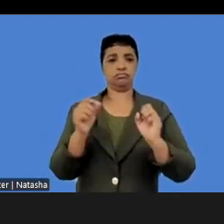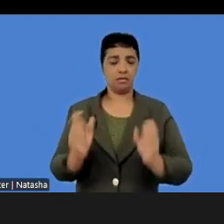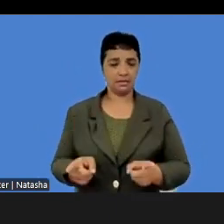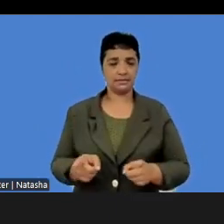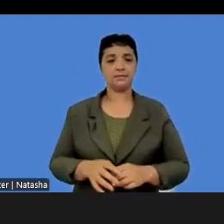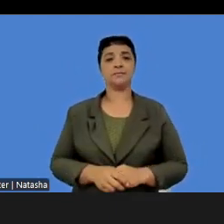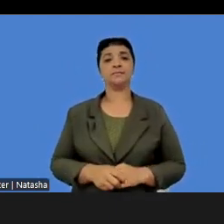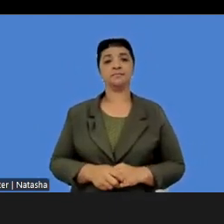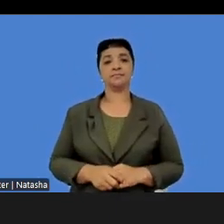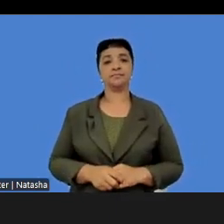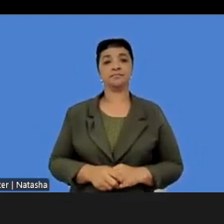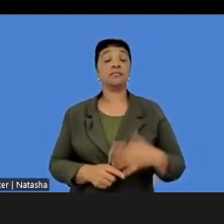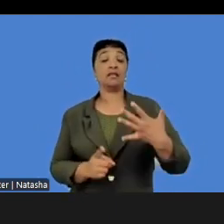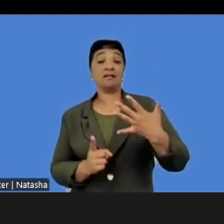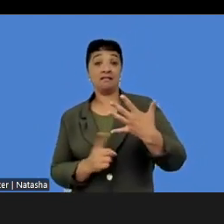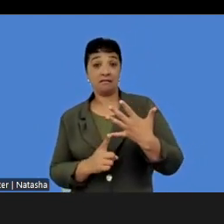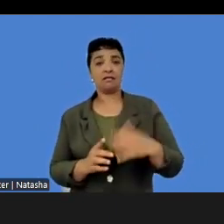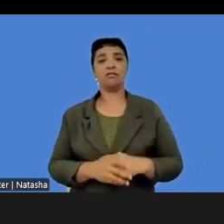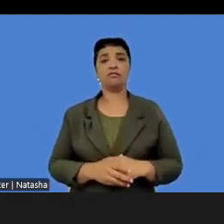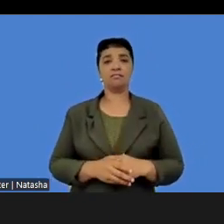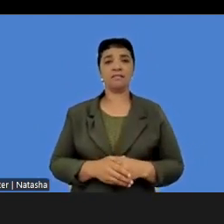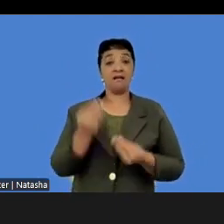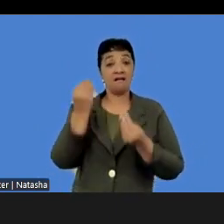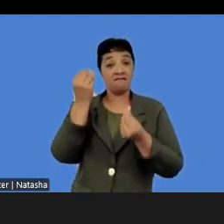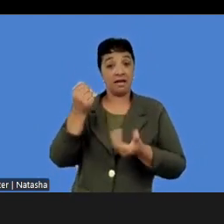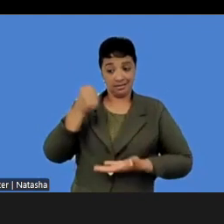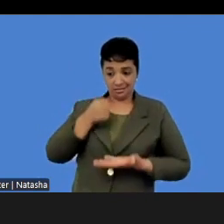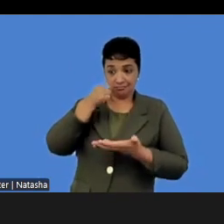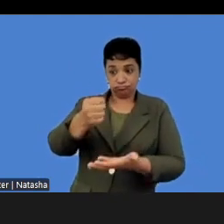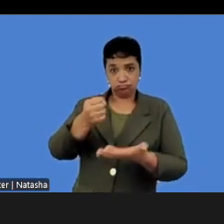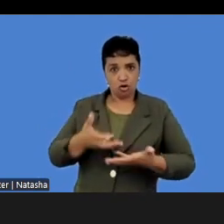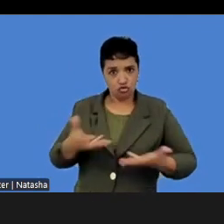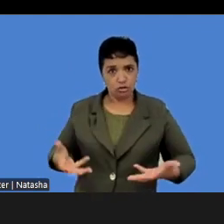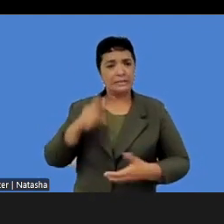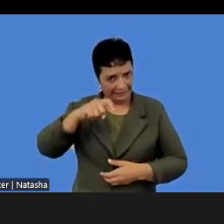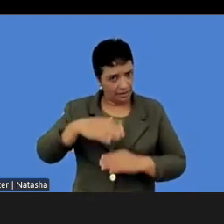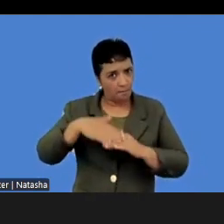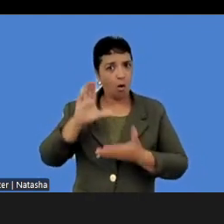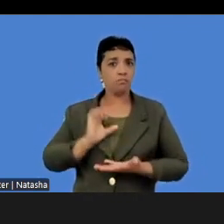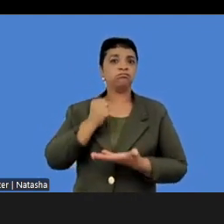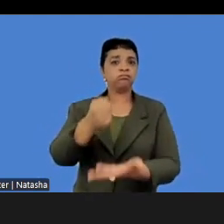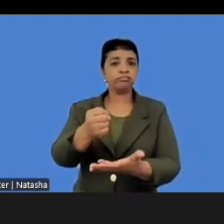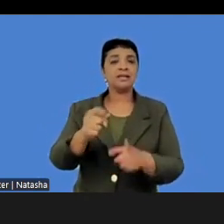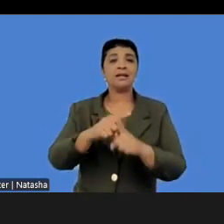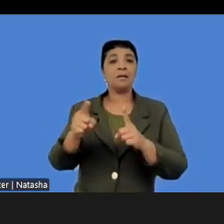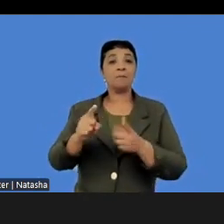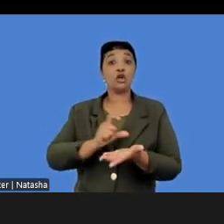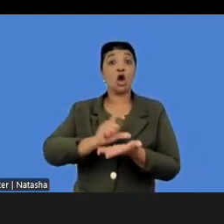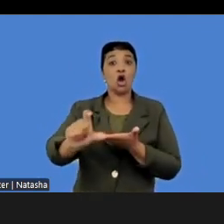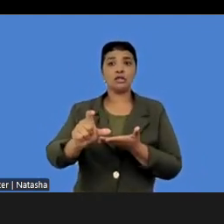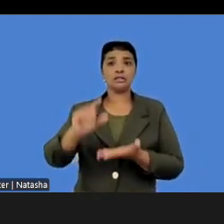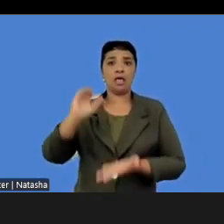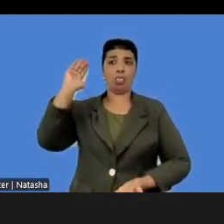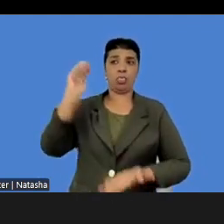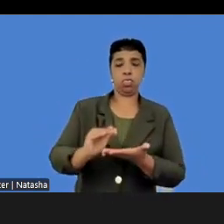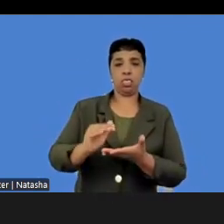case. Additional financial resources are needed. Costs were cut rather than additional resources